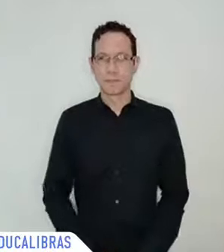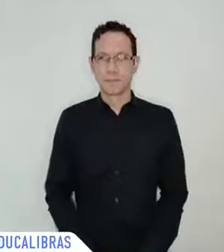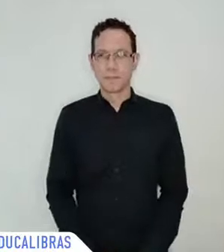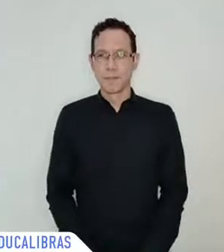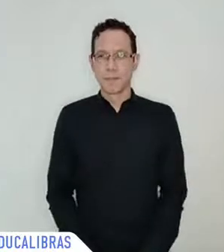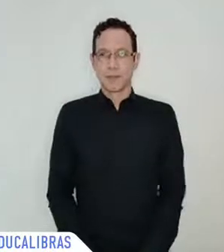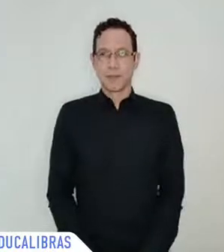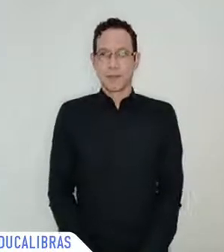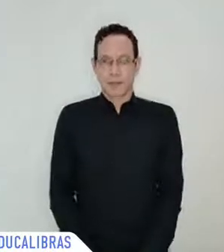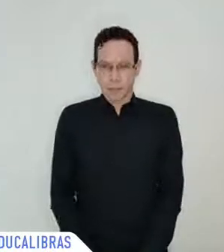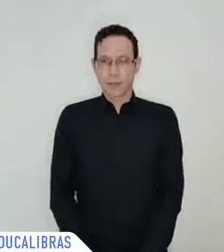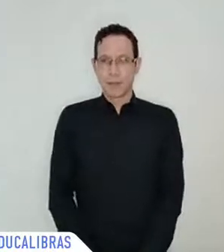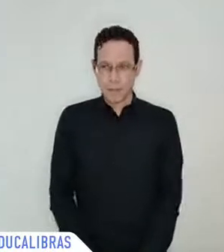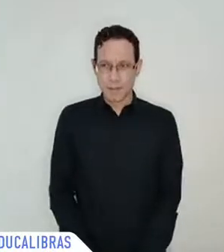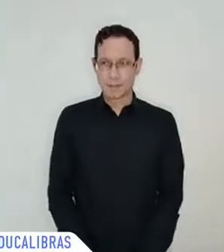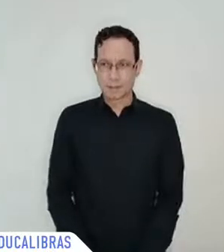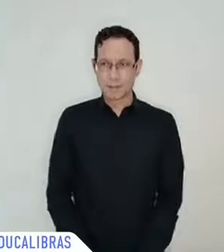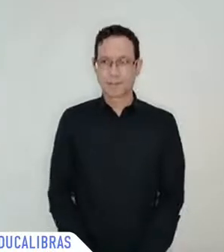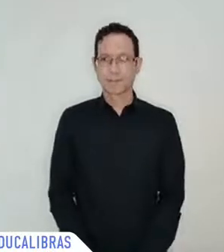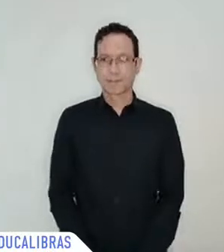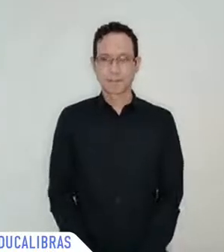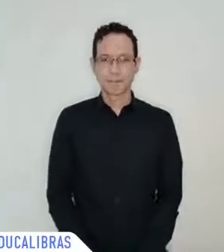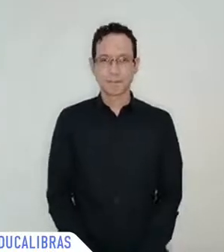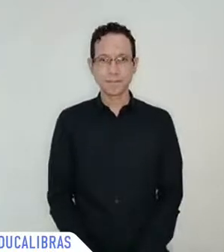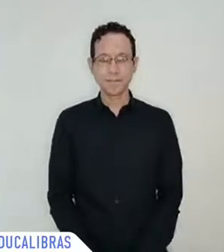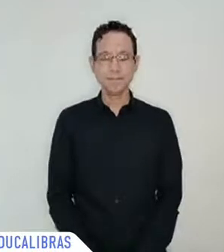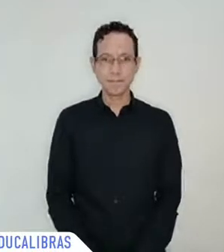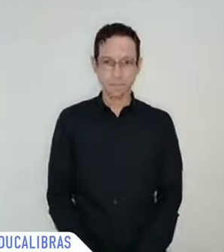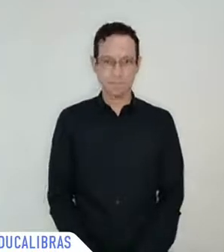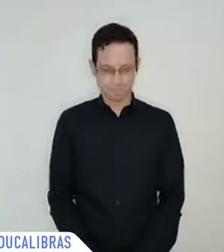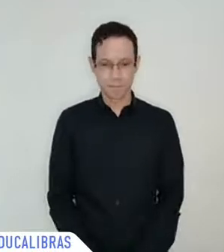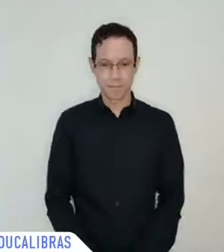you think? Okay.